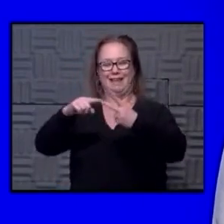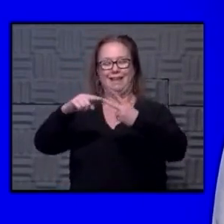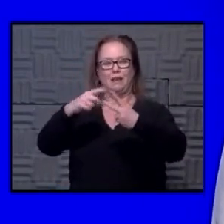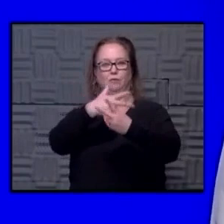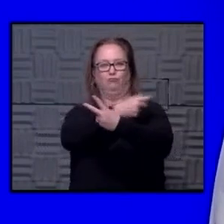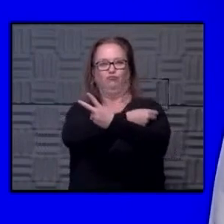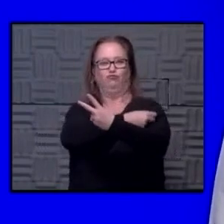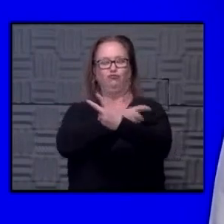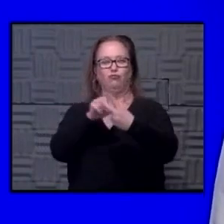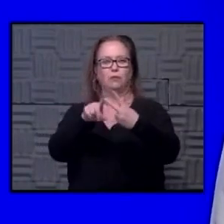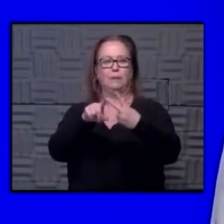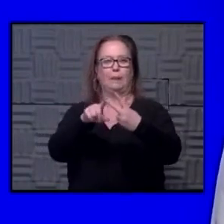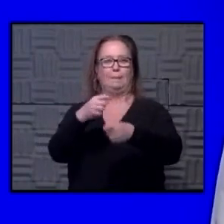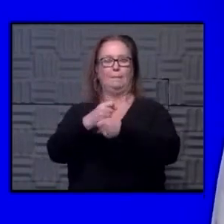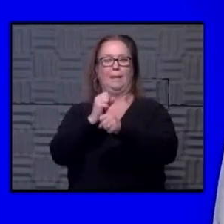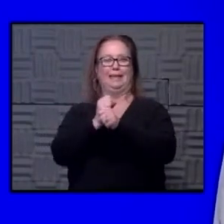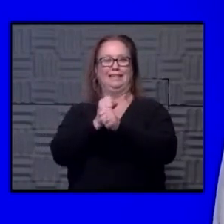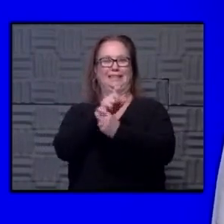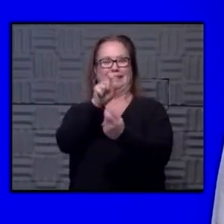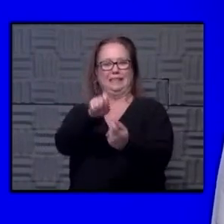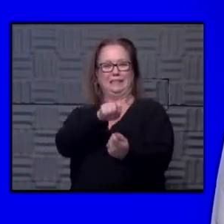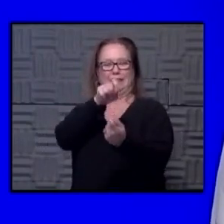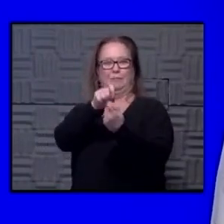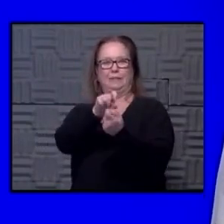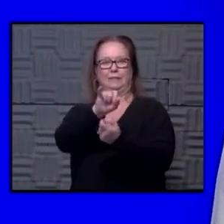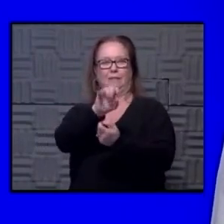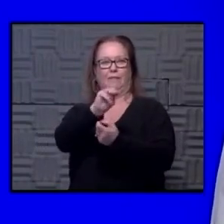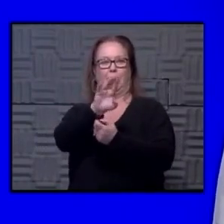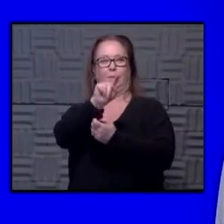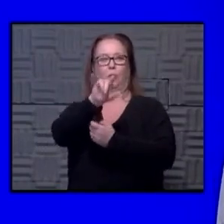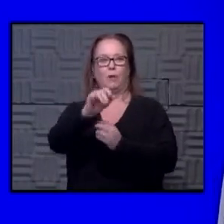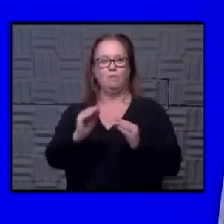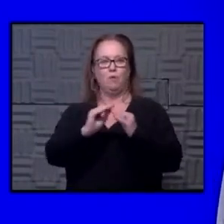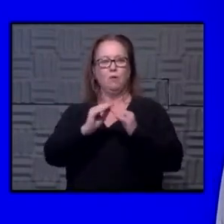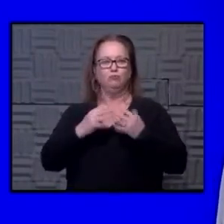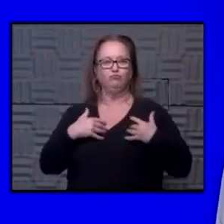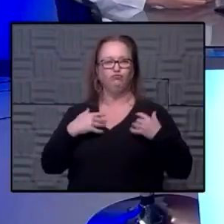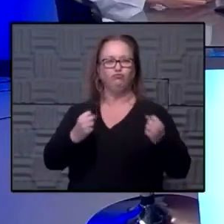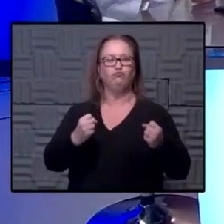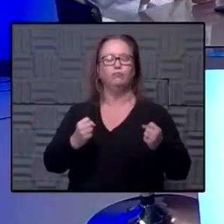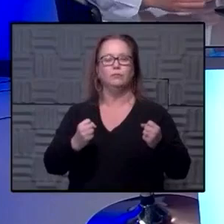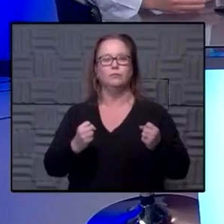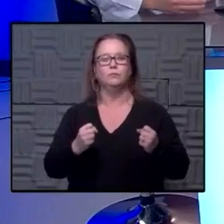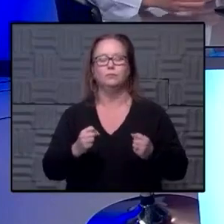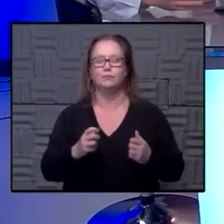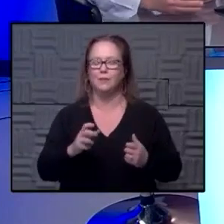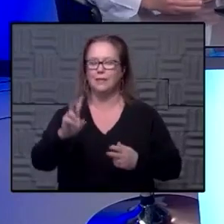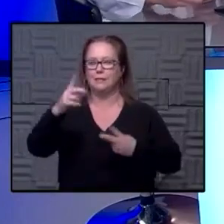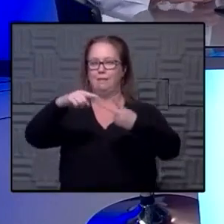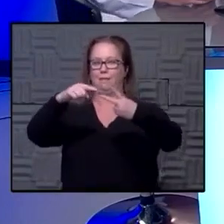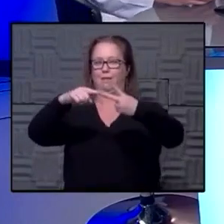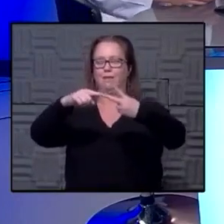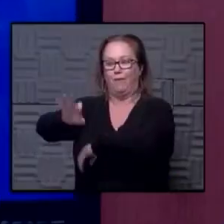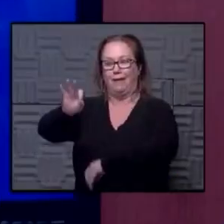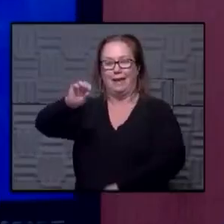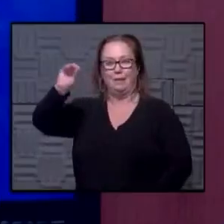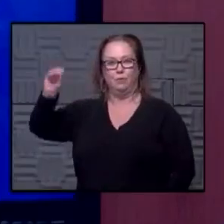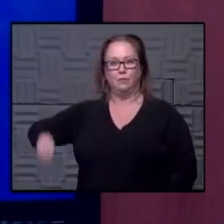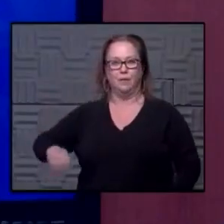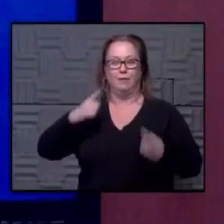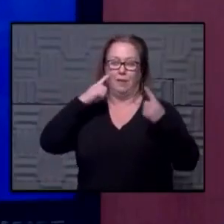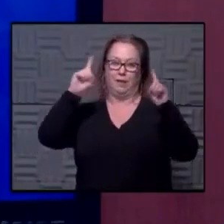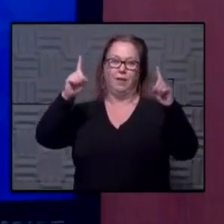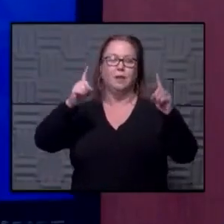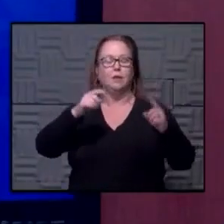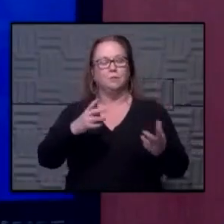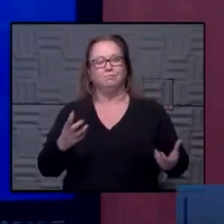really makes that specific immunity more robust. Yeah. That's the key. The second dose is going to be the key. Pretty